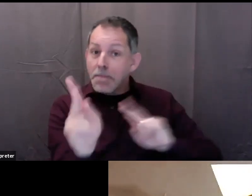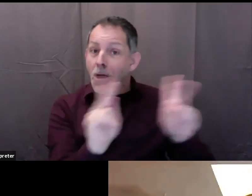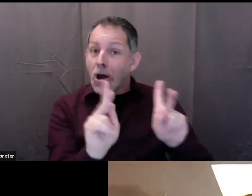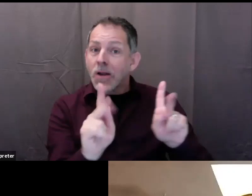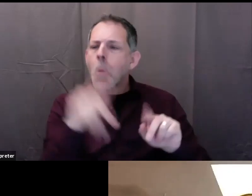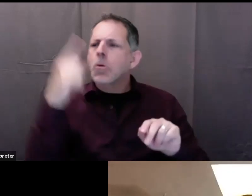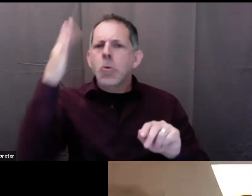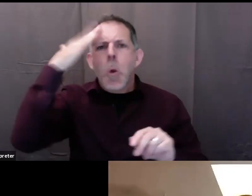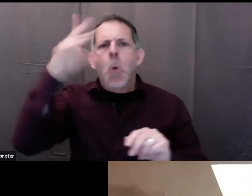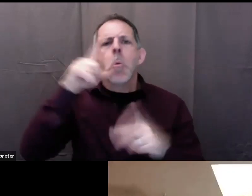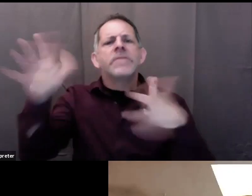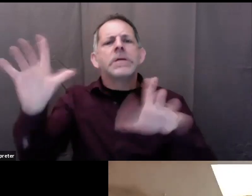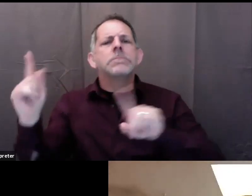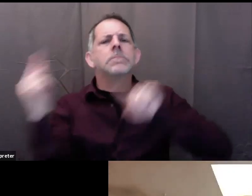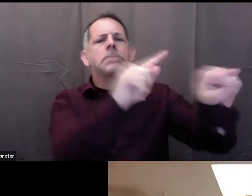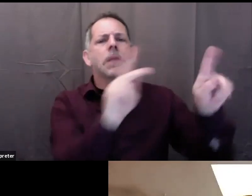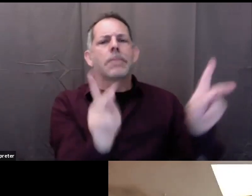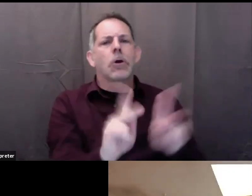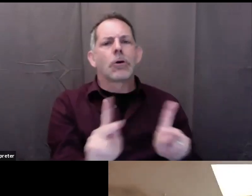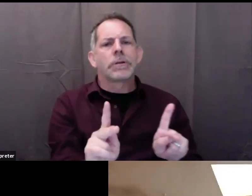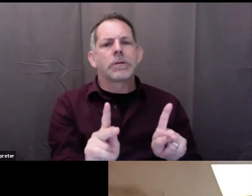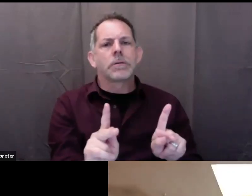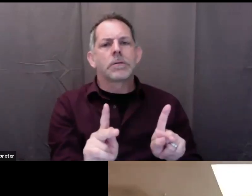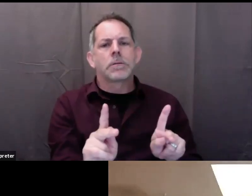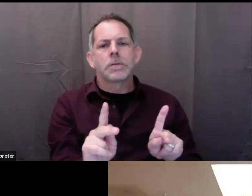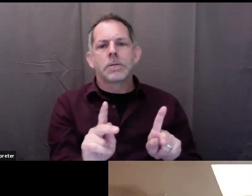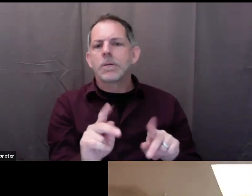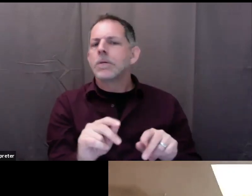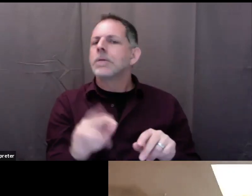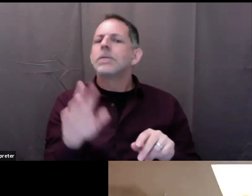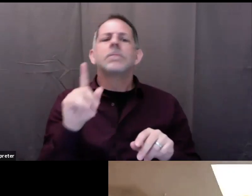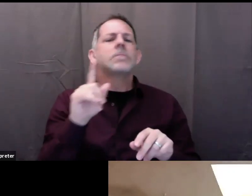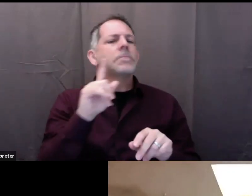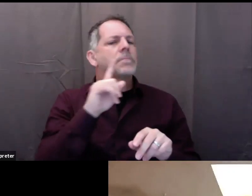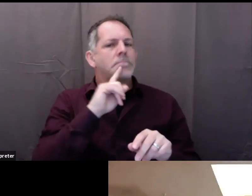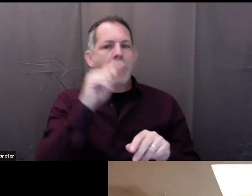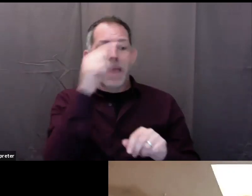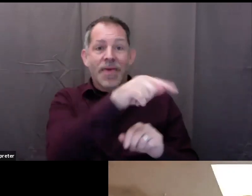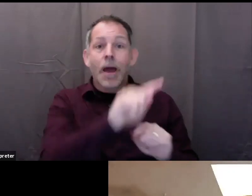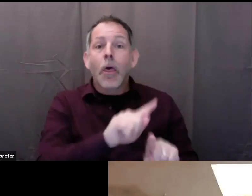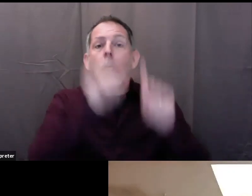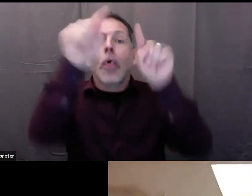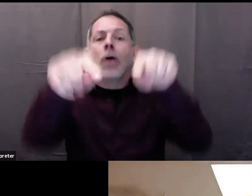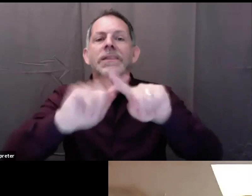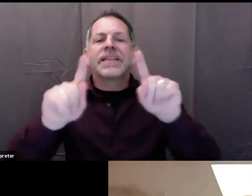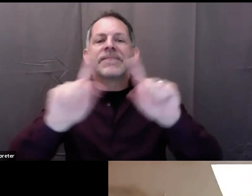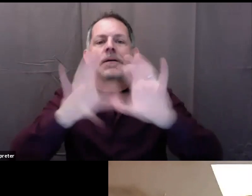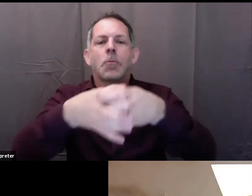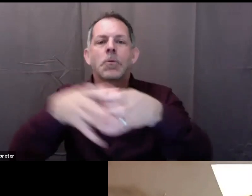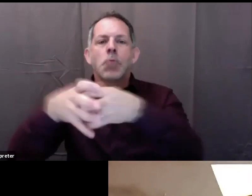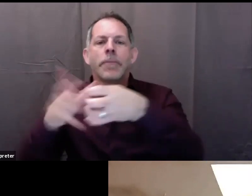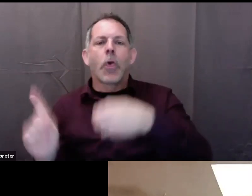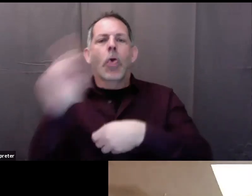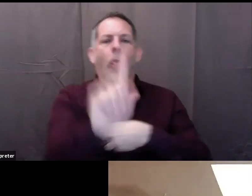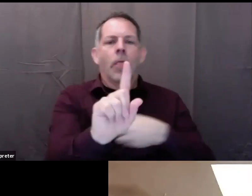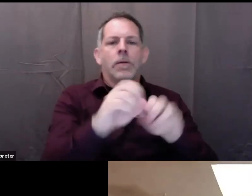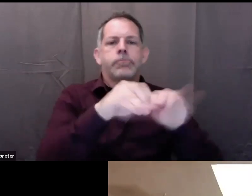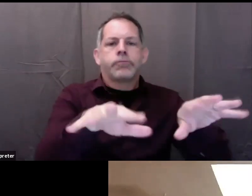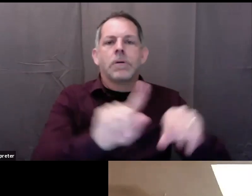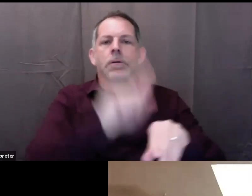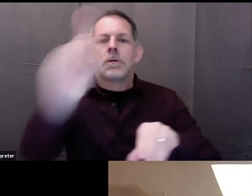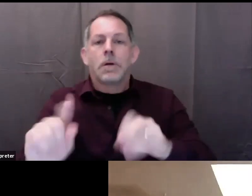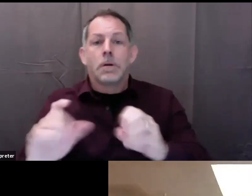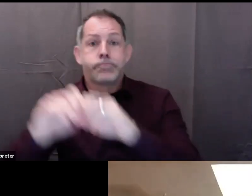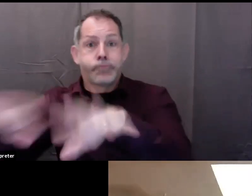history we've gotten, but many other large gatherings have occurred that are not amongst the weddings and funerals that are